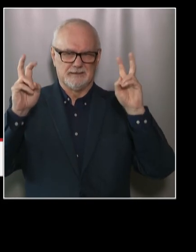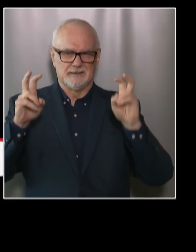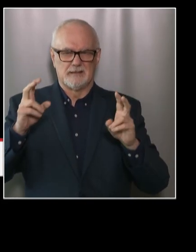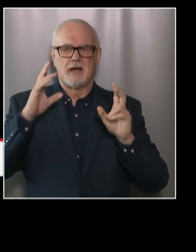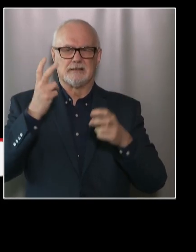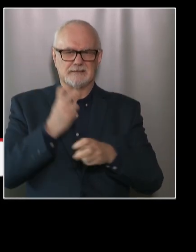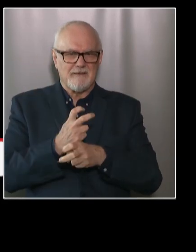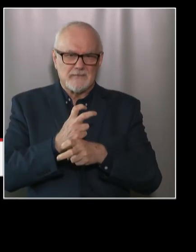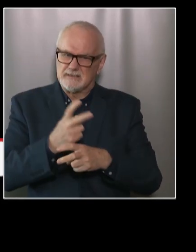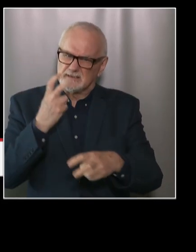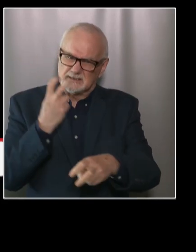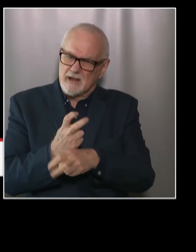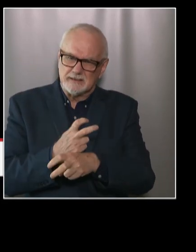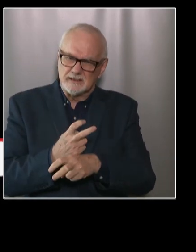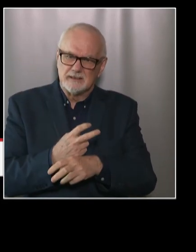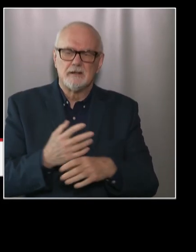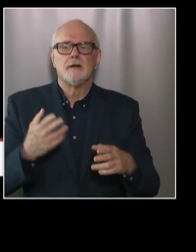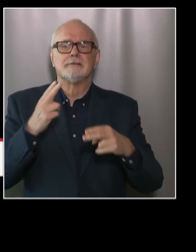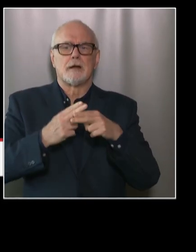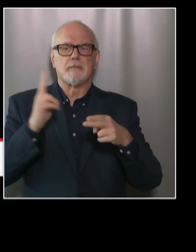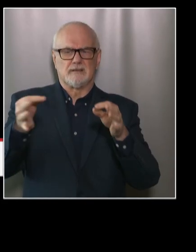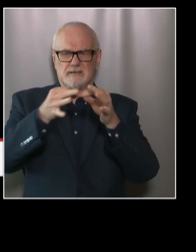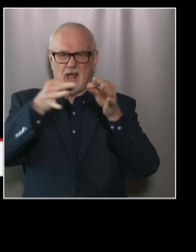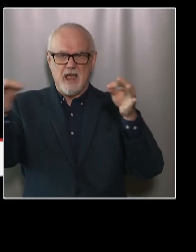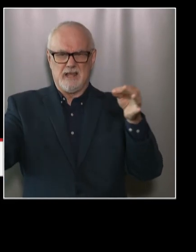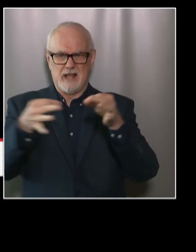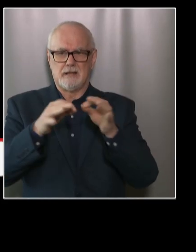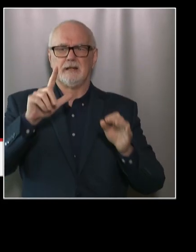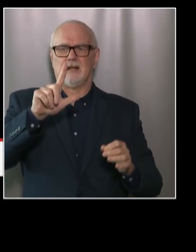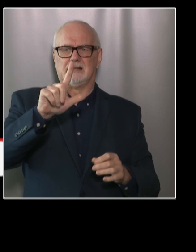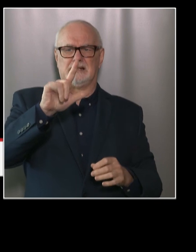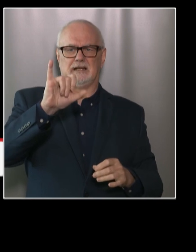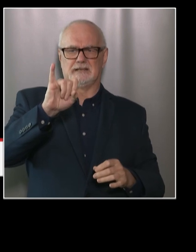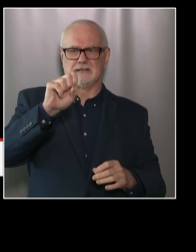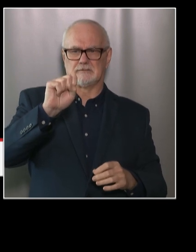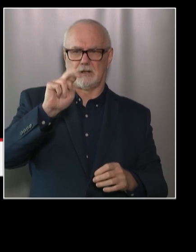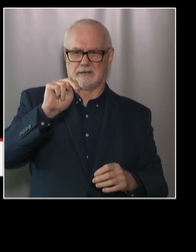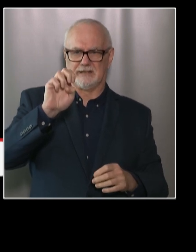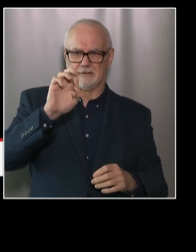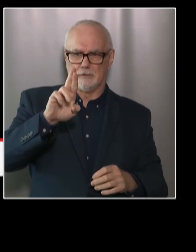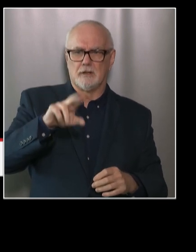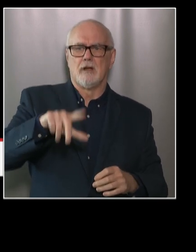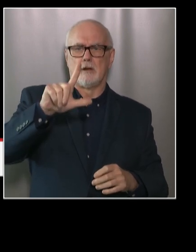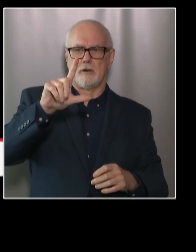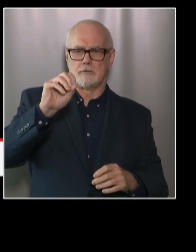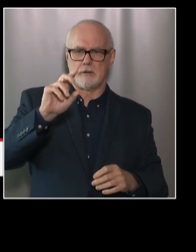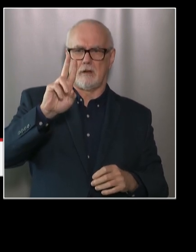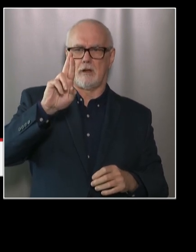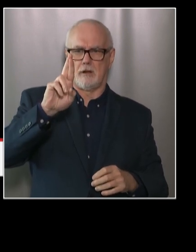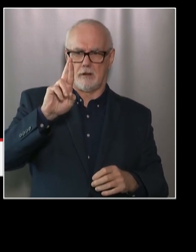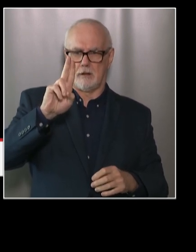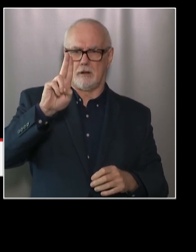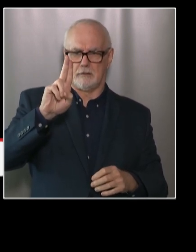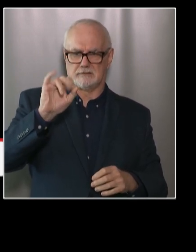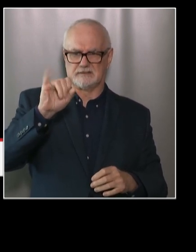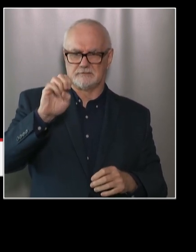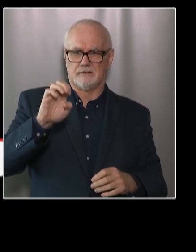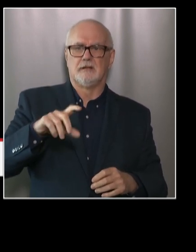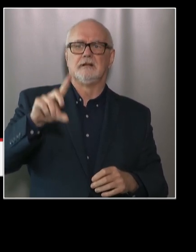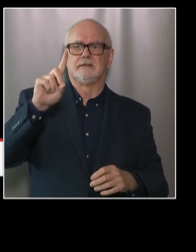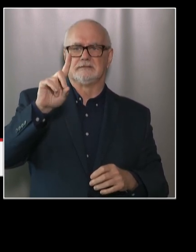The Lisner Louise Dixon Hurt Home and the Louise on Western, developed by Urban